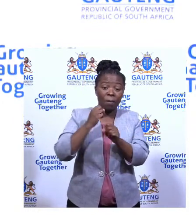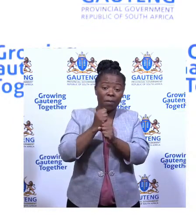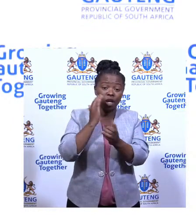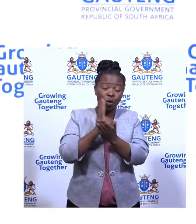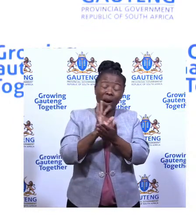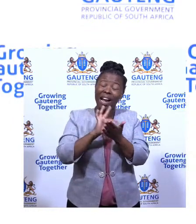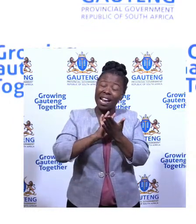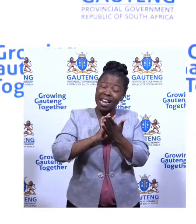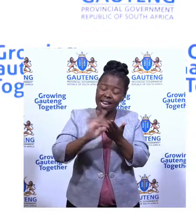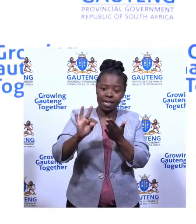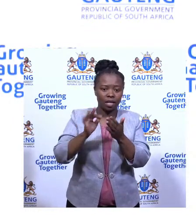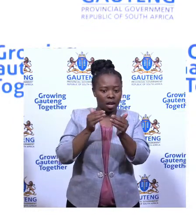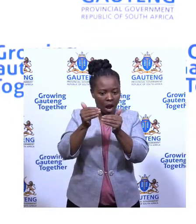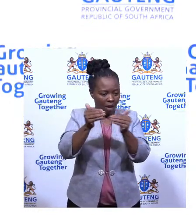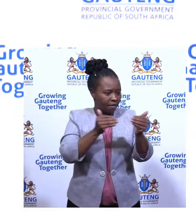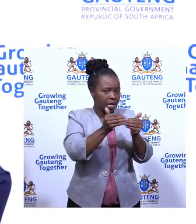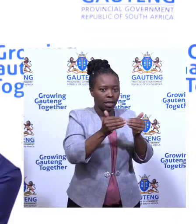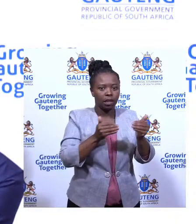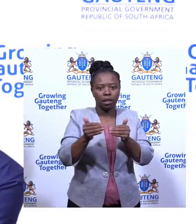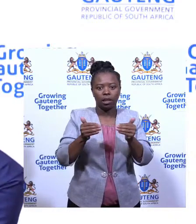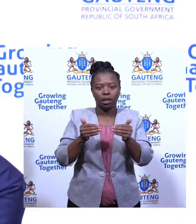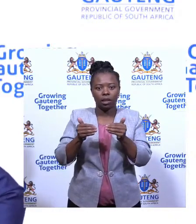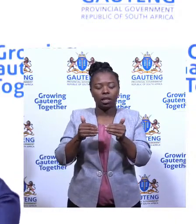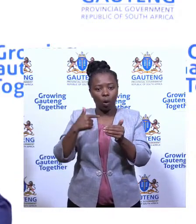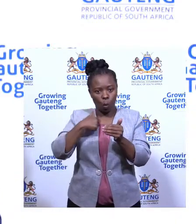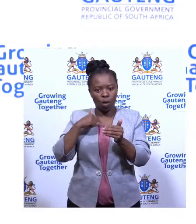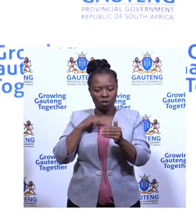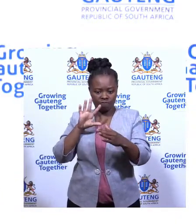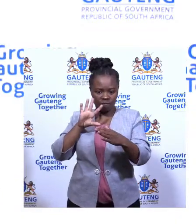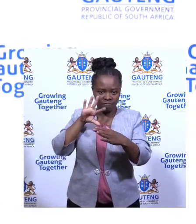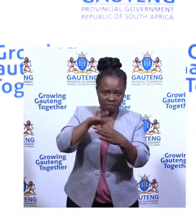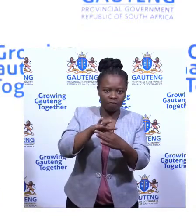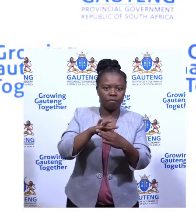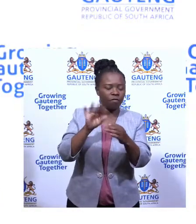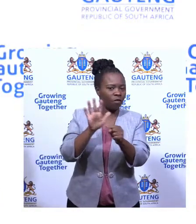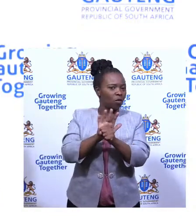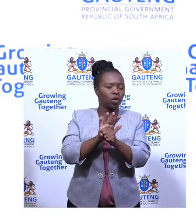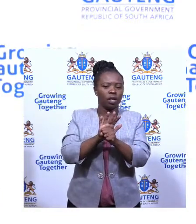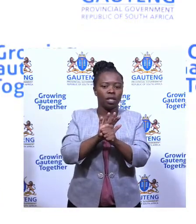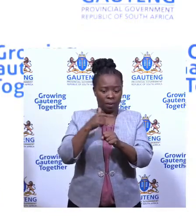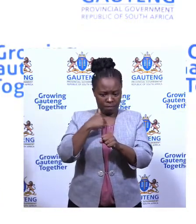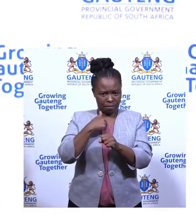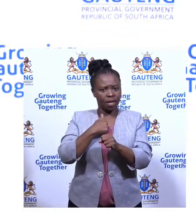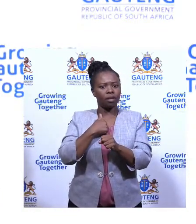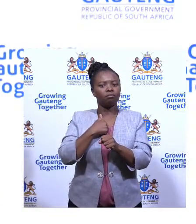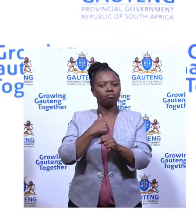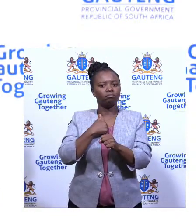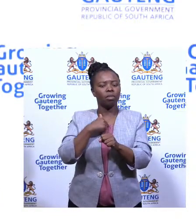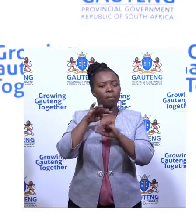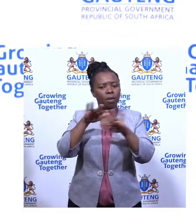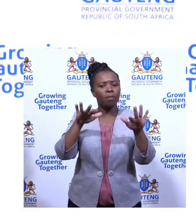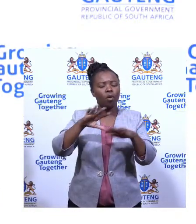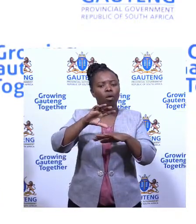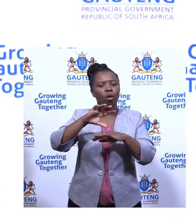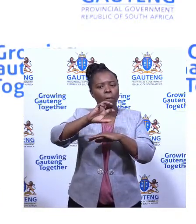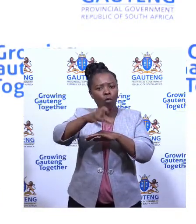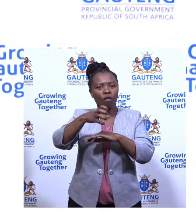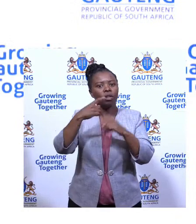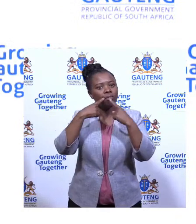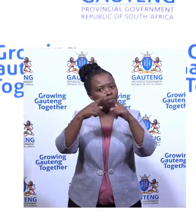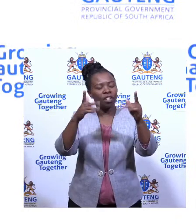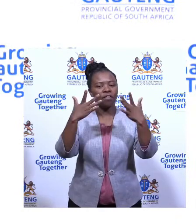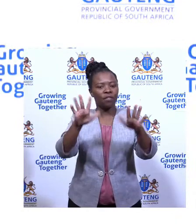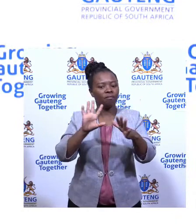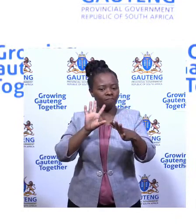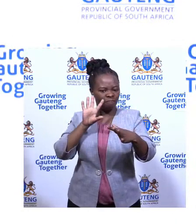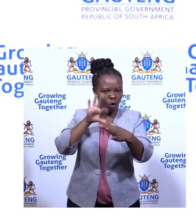governance is something that we are absolutely committed. I have made this commitment to the people of our province. We introduced